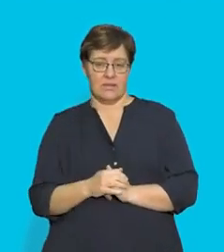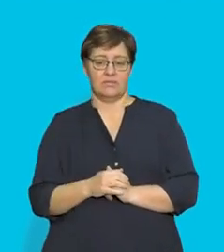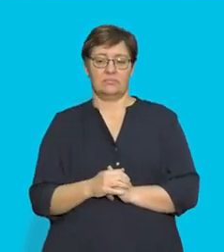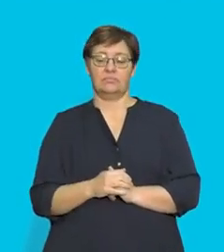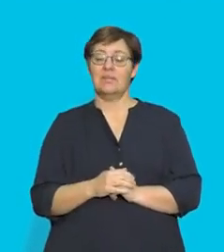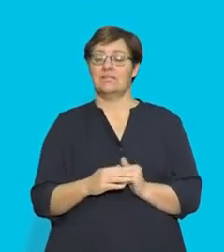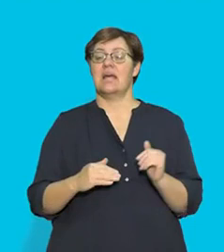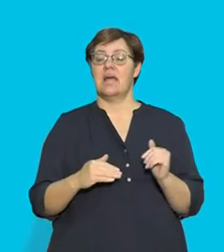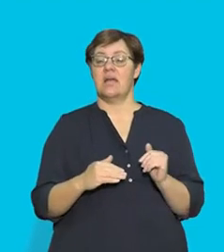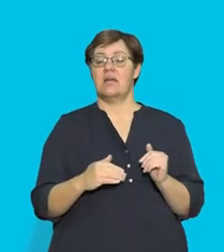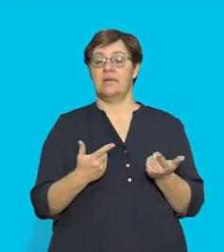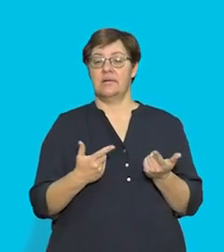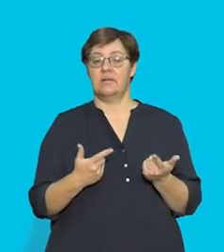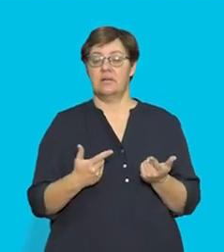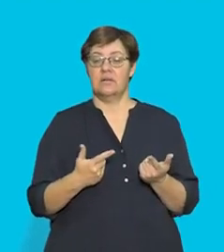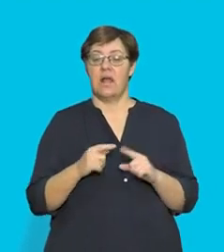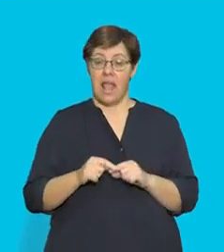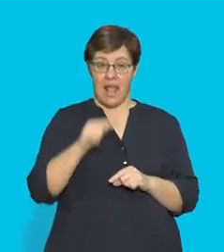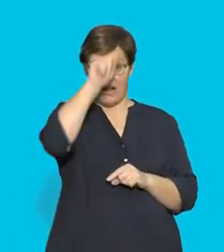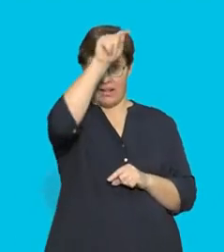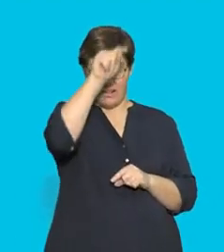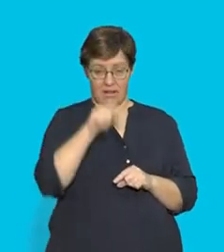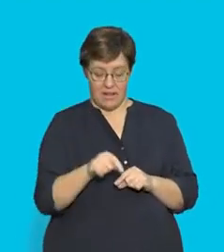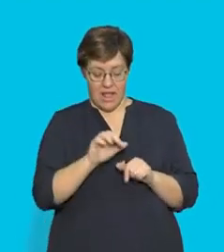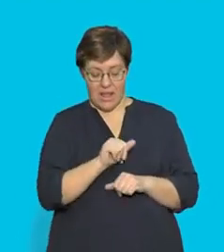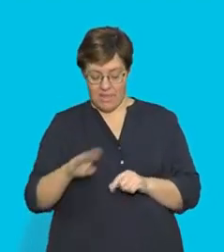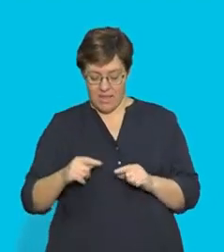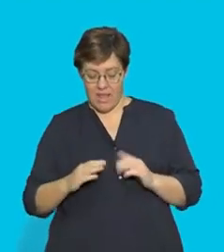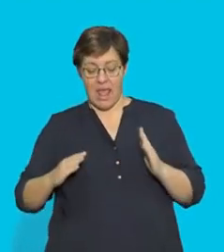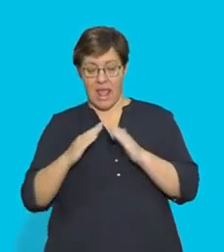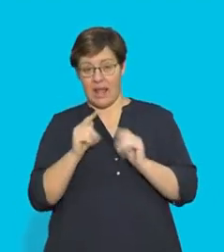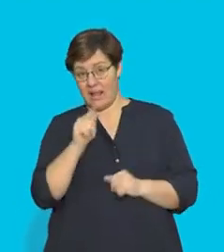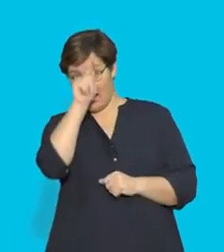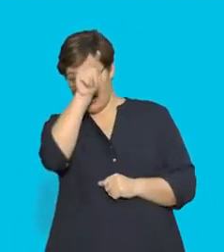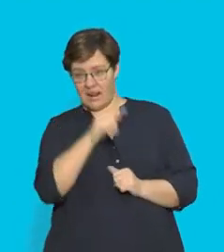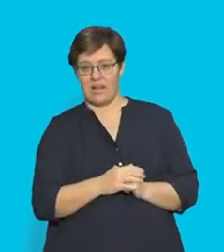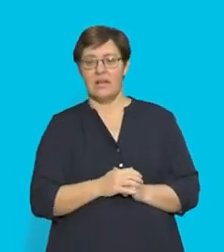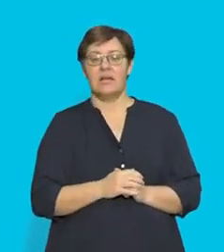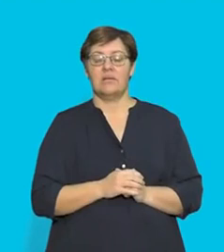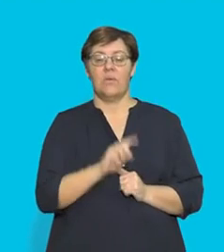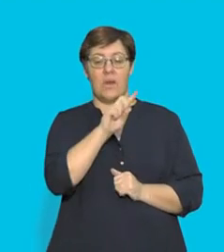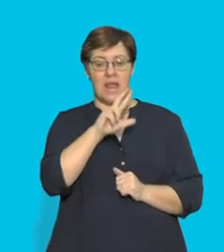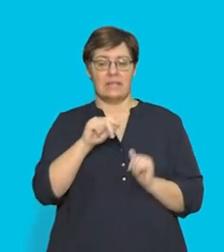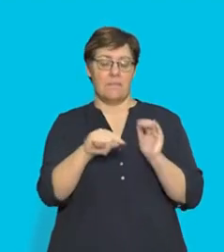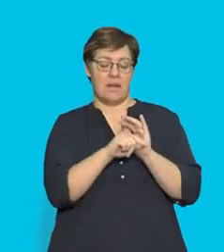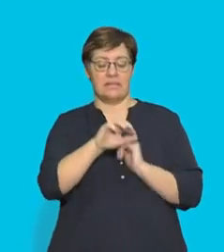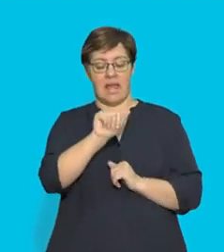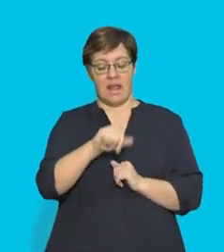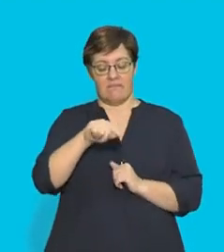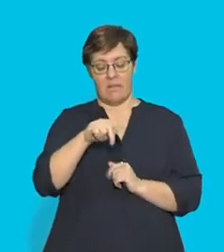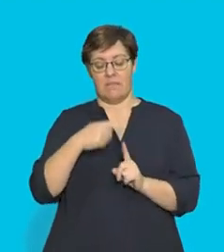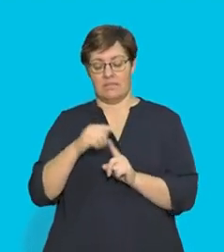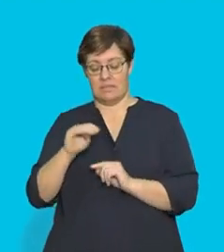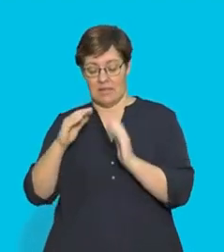angle that's across from AB. Here's AB, and the angle across it is 180 minus alpha plus beta. And the